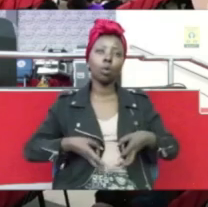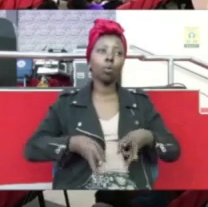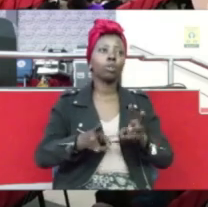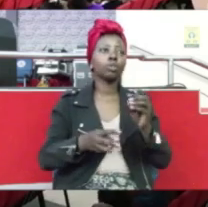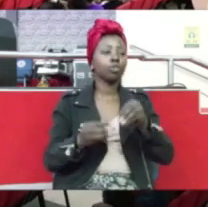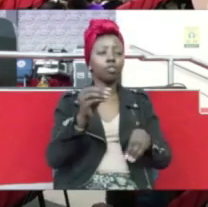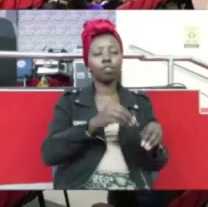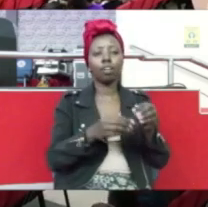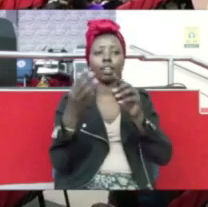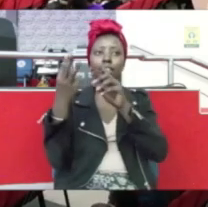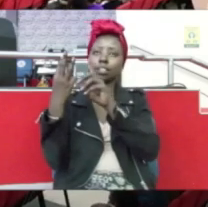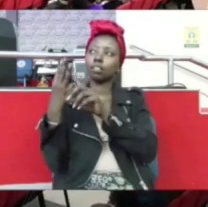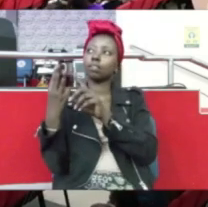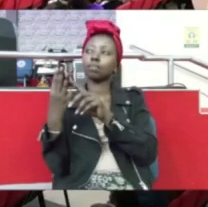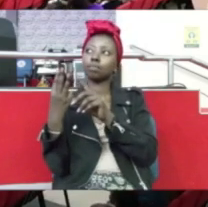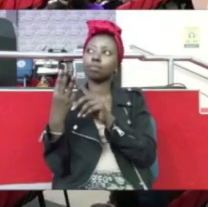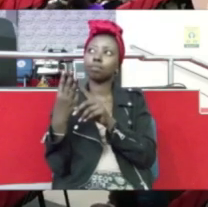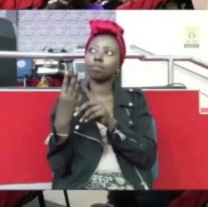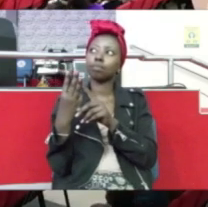offering